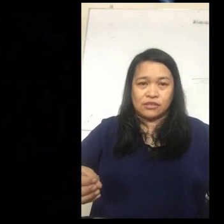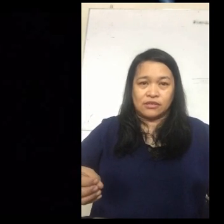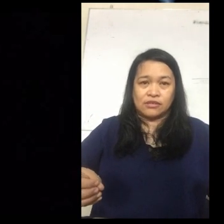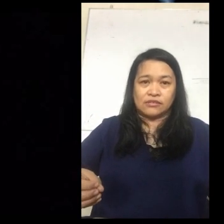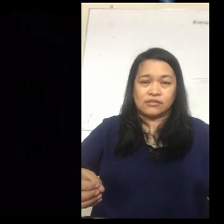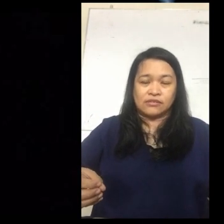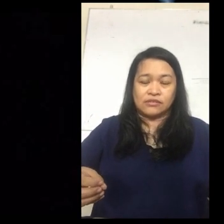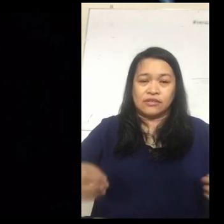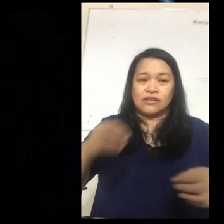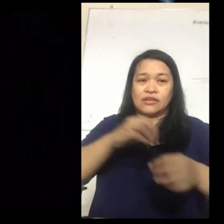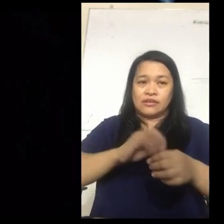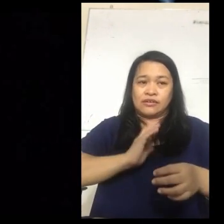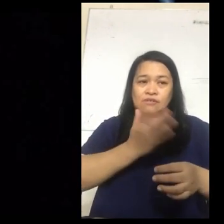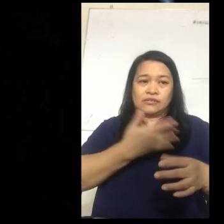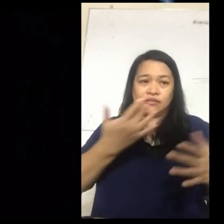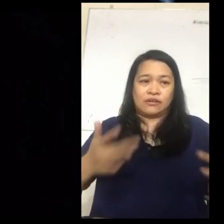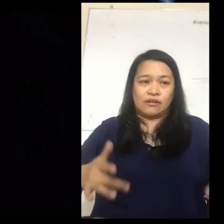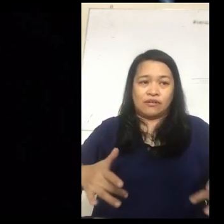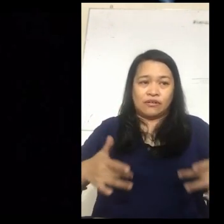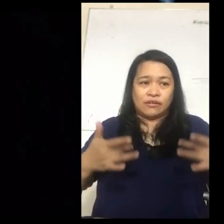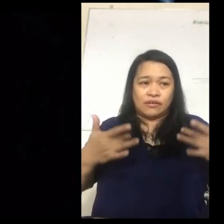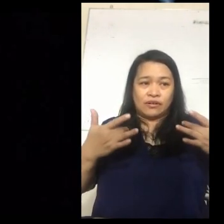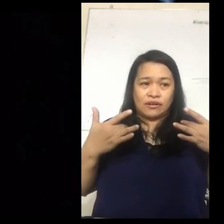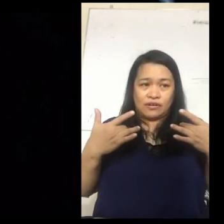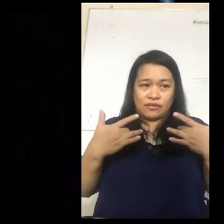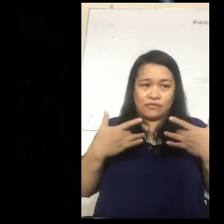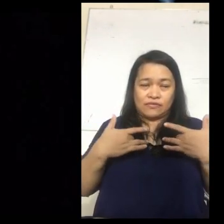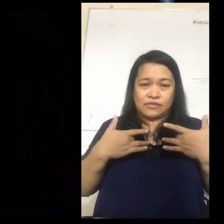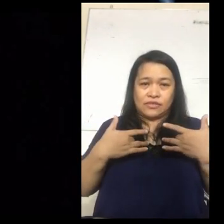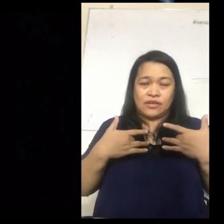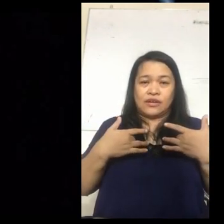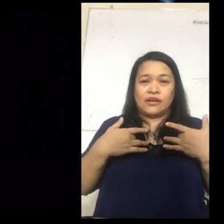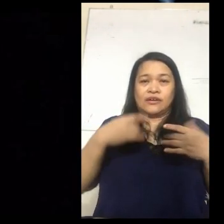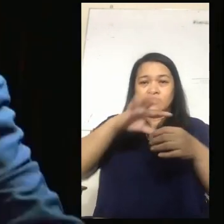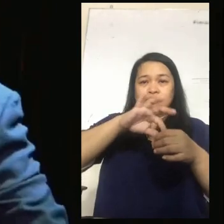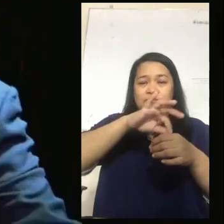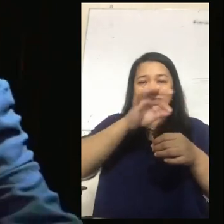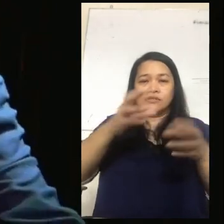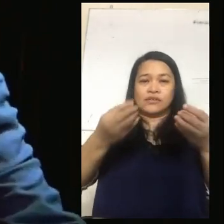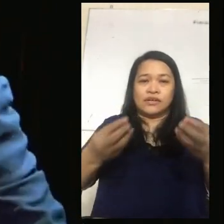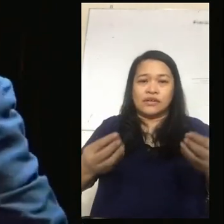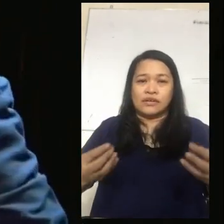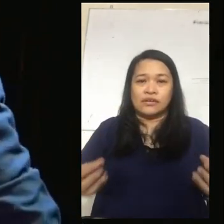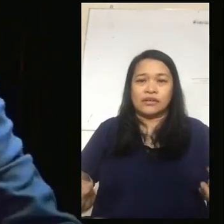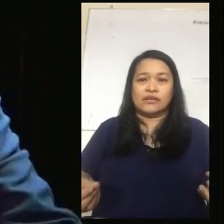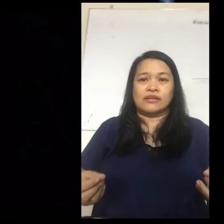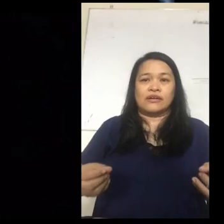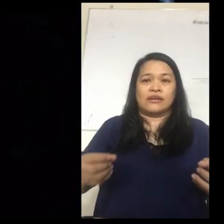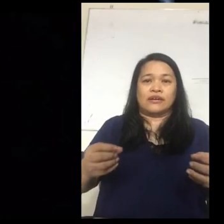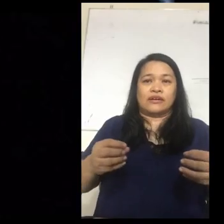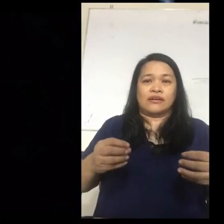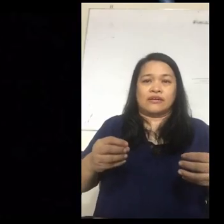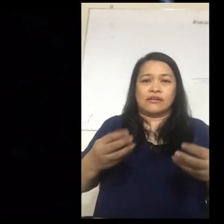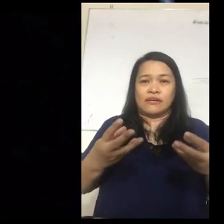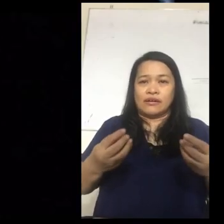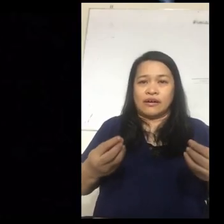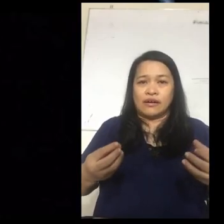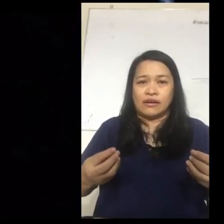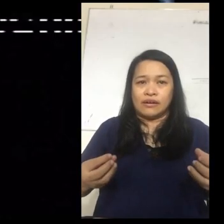compromise in our lives. So remove the spiritual ashes, yung ashes of insincerity